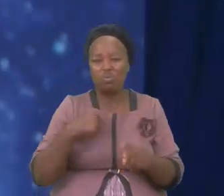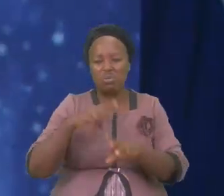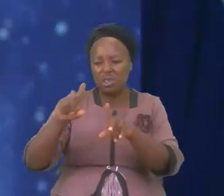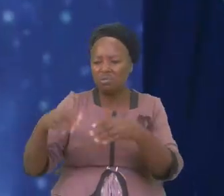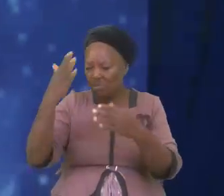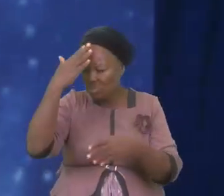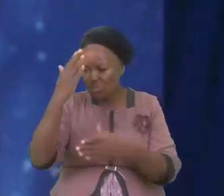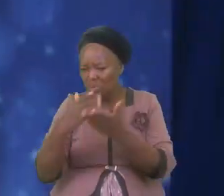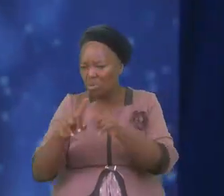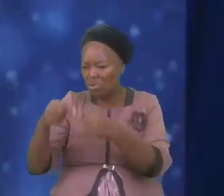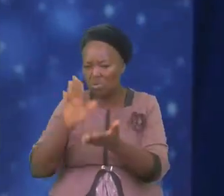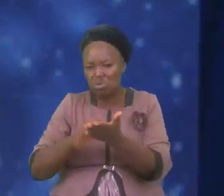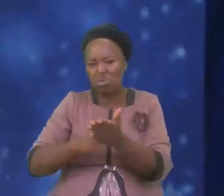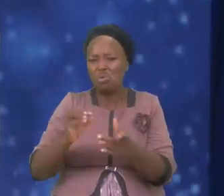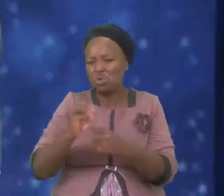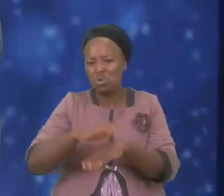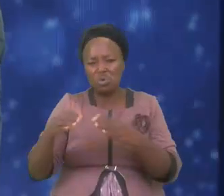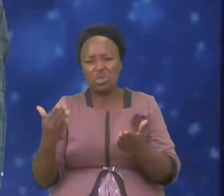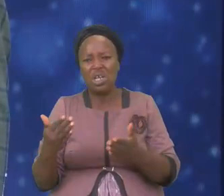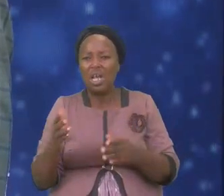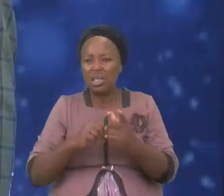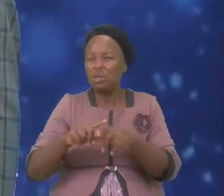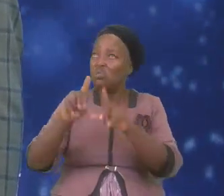traveled, everyone is